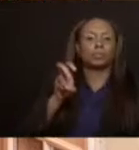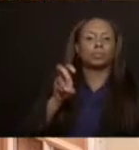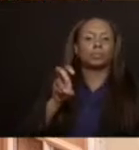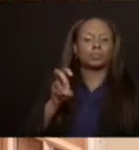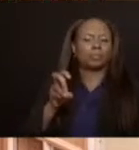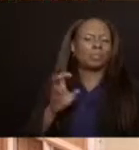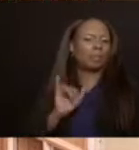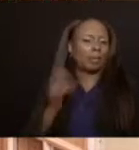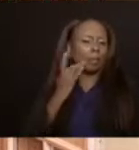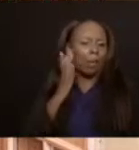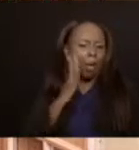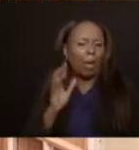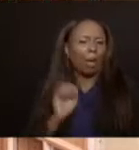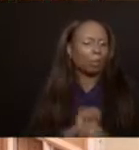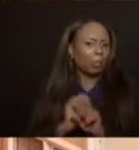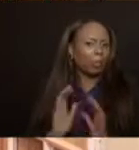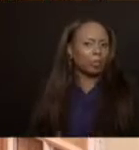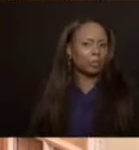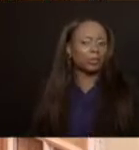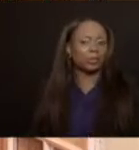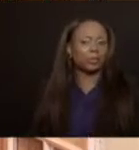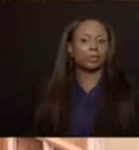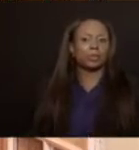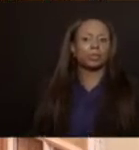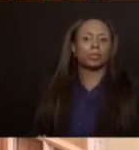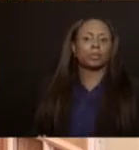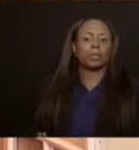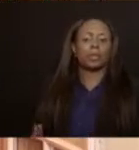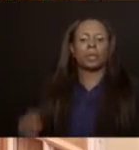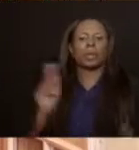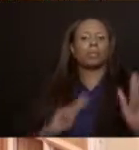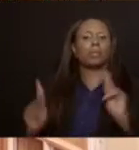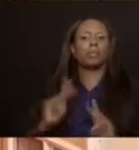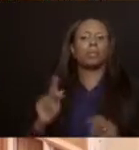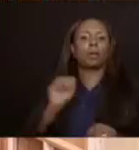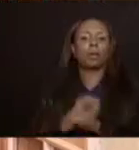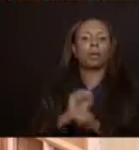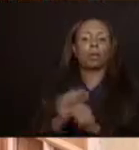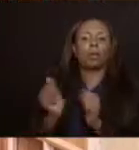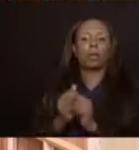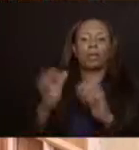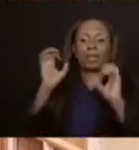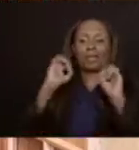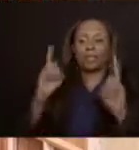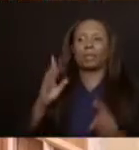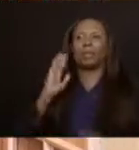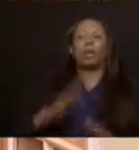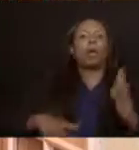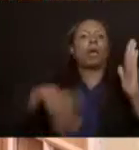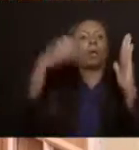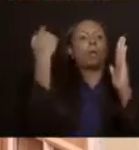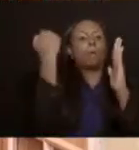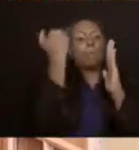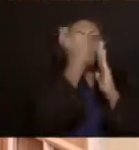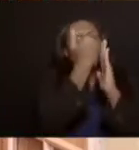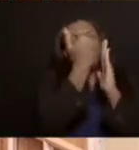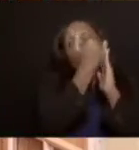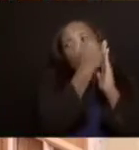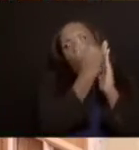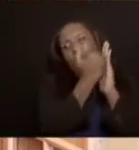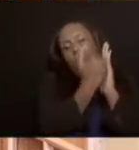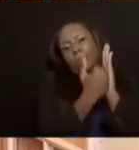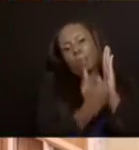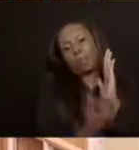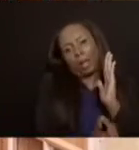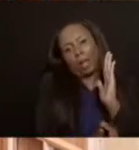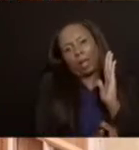workers, and thereafter for those working within the educational sector. I will go down the line. I haven't called out all, so don't believe